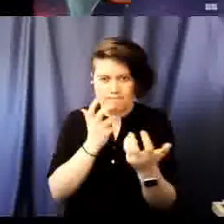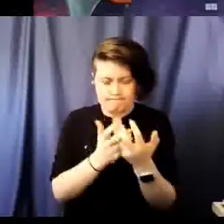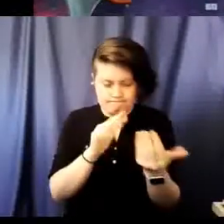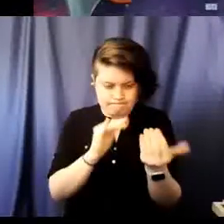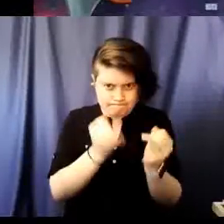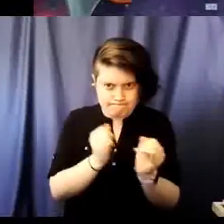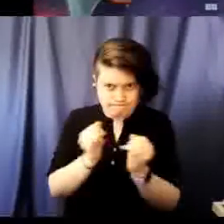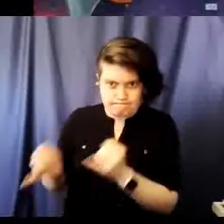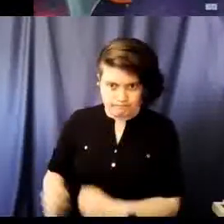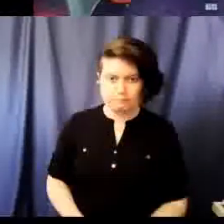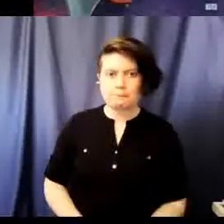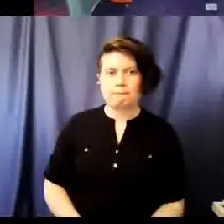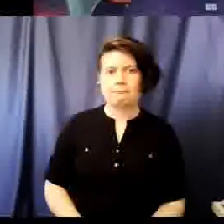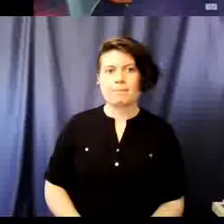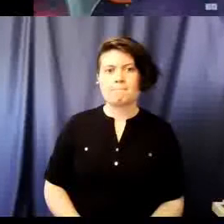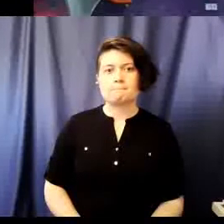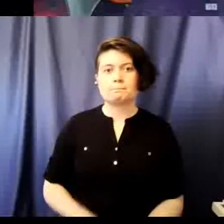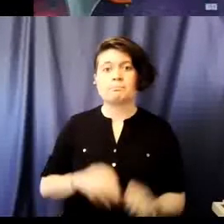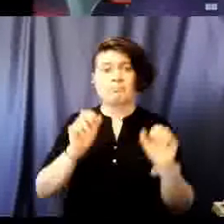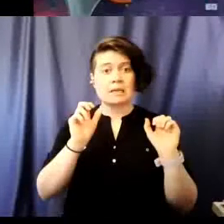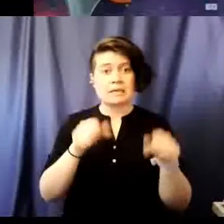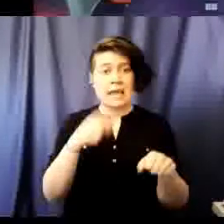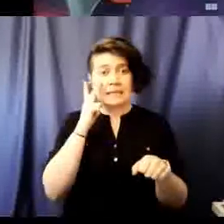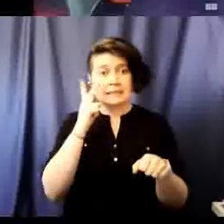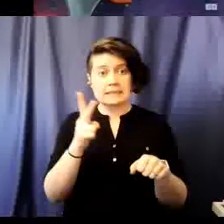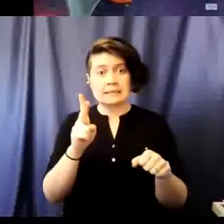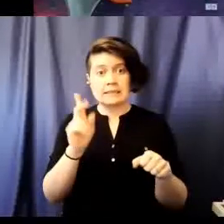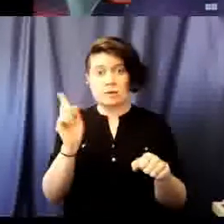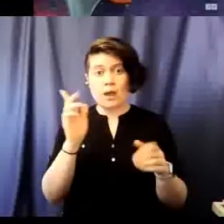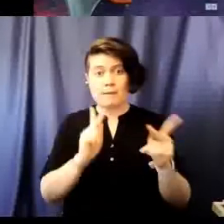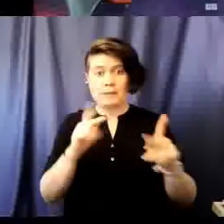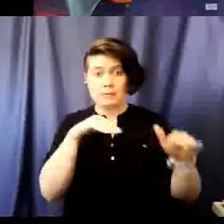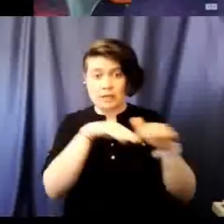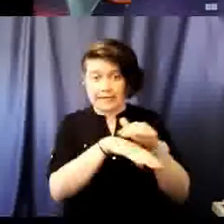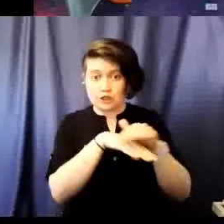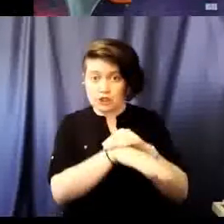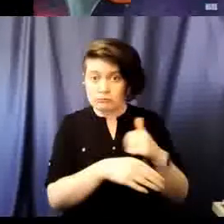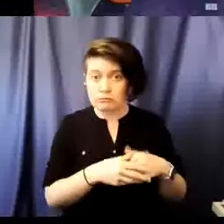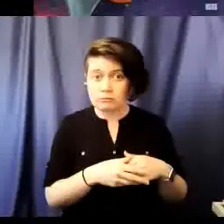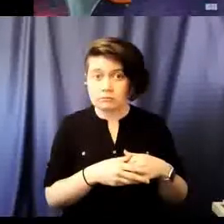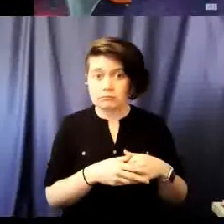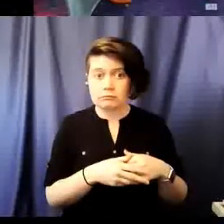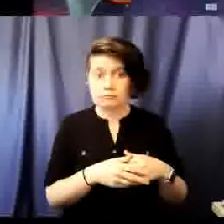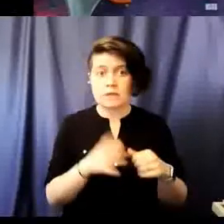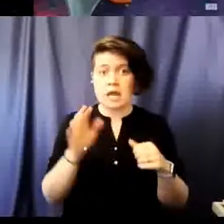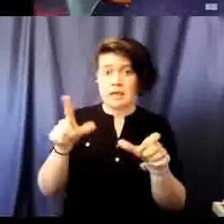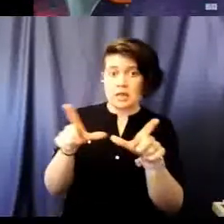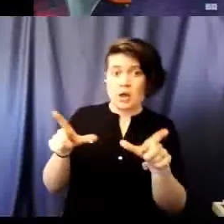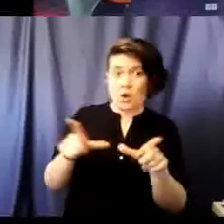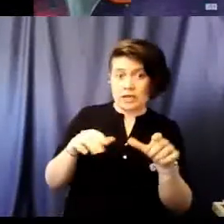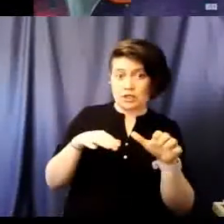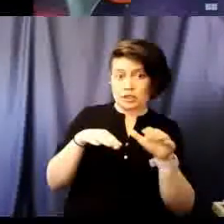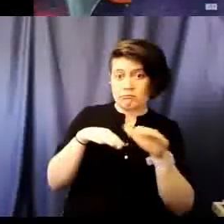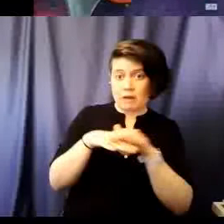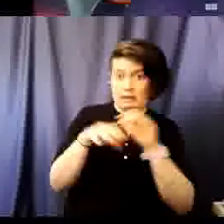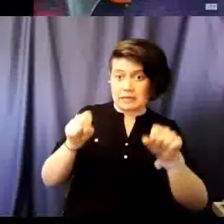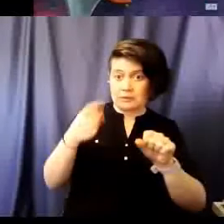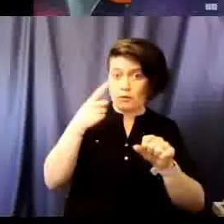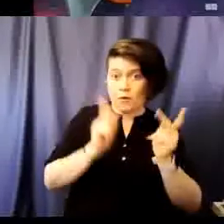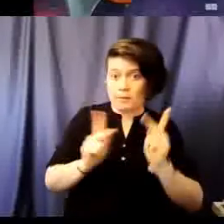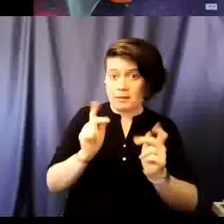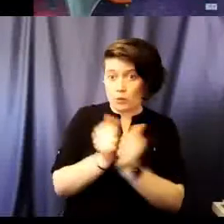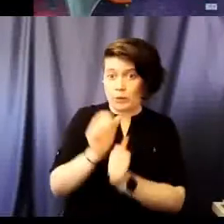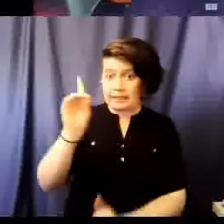How visible are the entrances of the place where the group is being held? Is this location accessible to those with